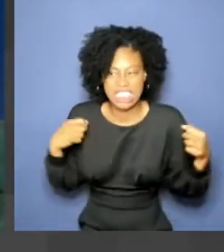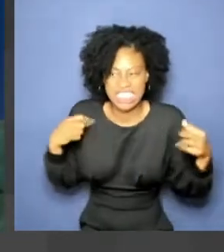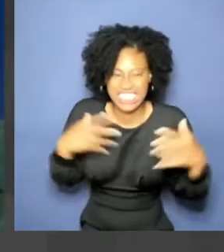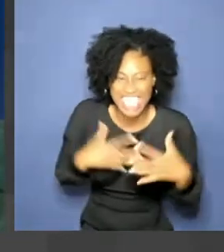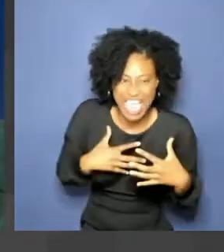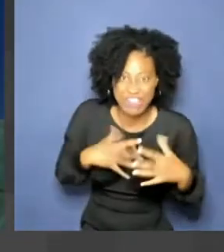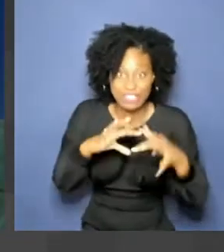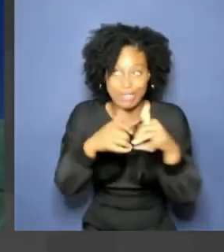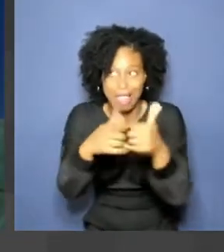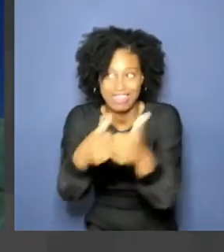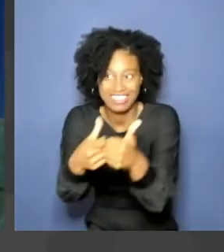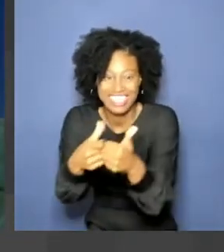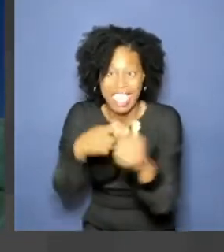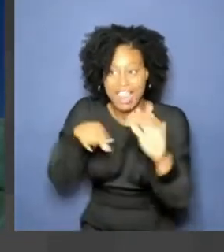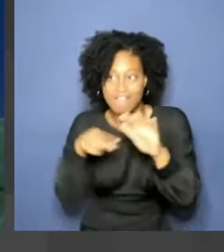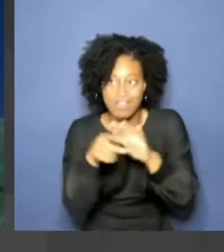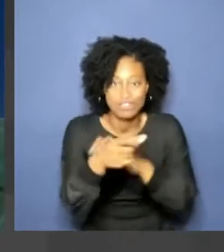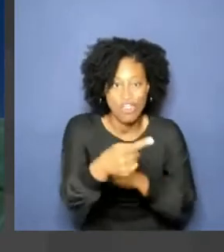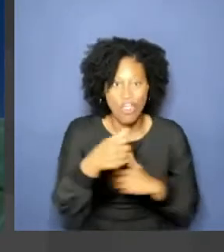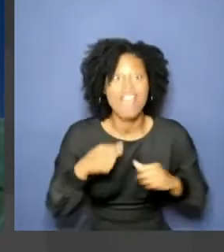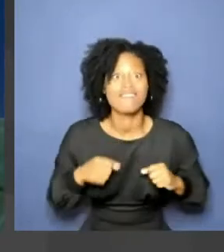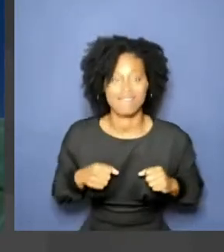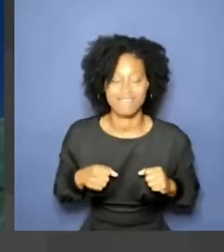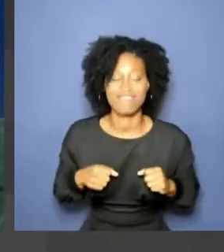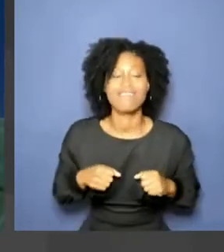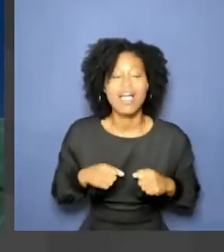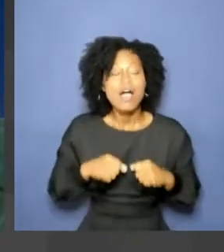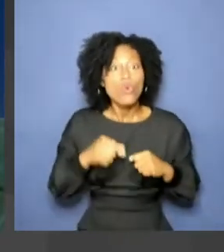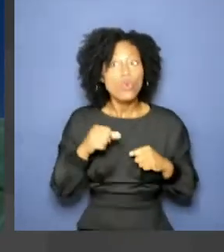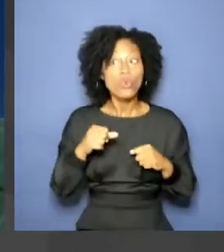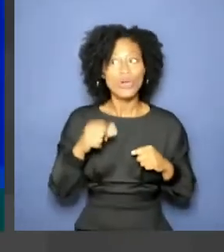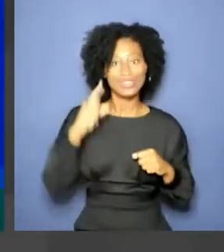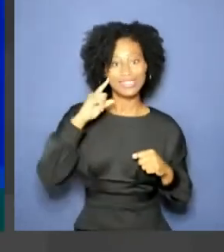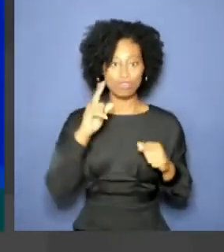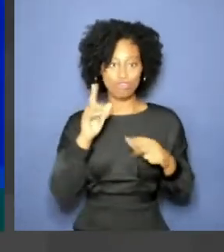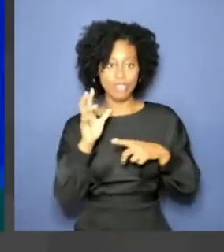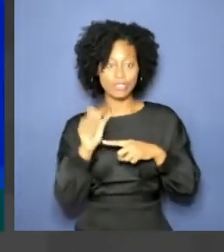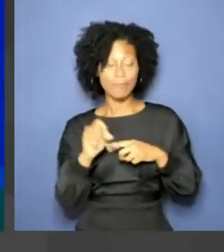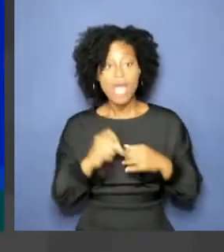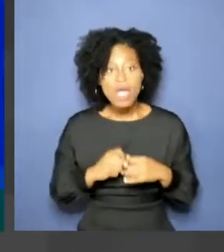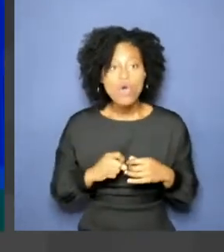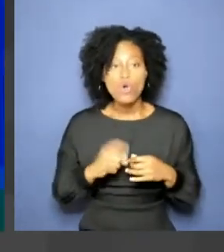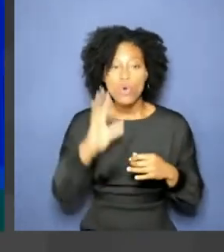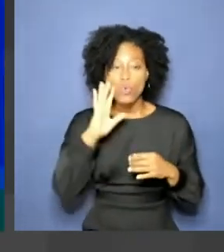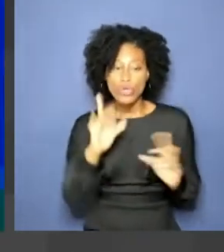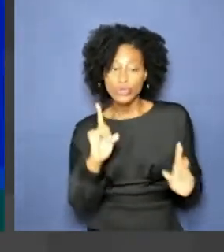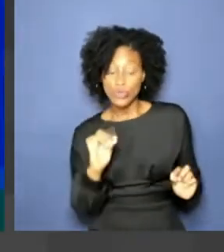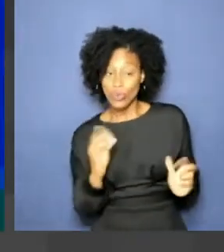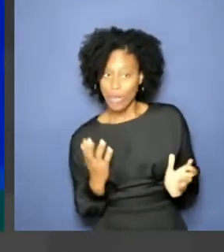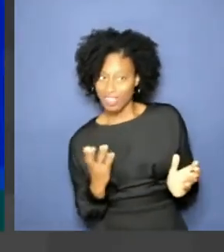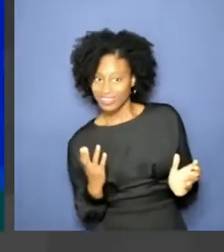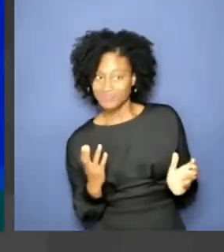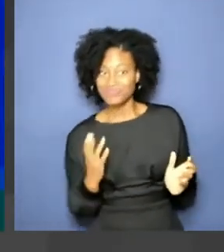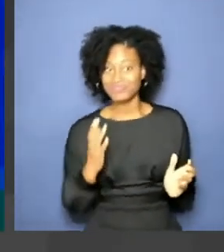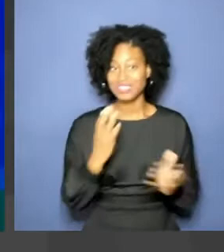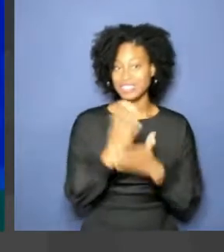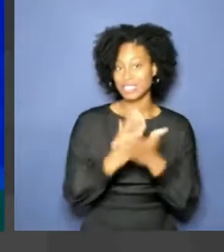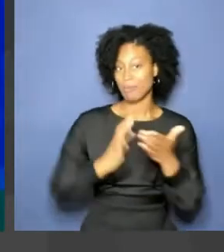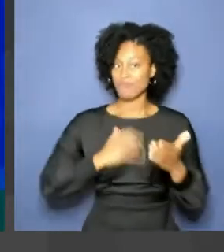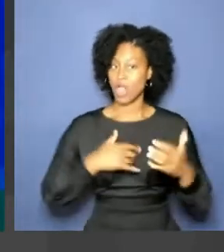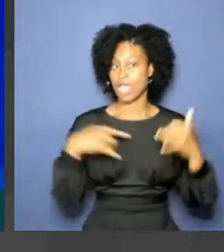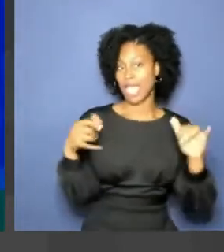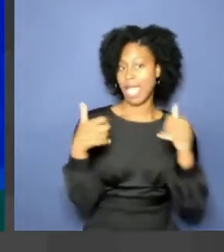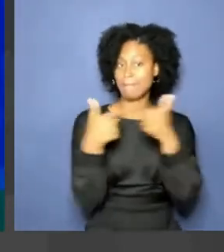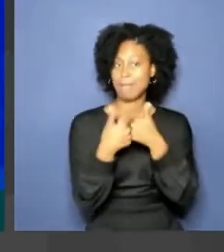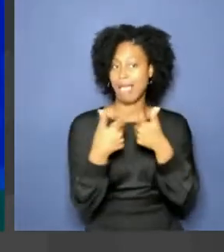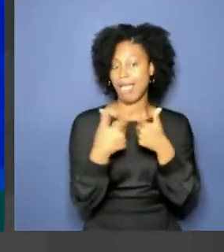and adventures. Oh, that sounds awesome. And so what we're going to do is we're going to have some of our gameplay designers come